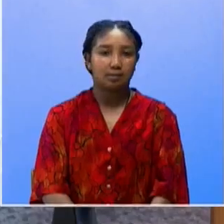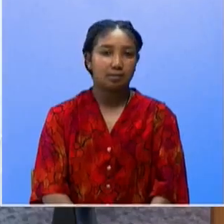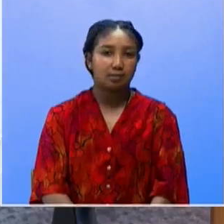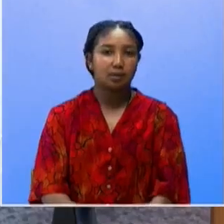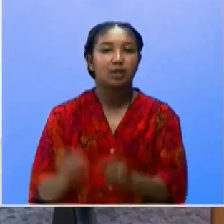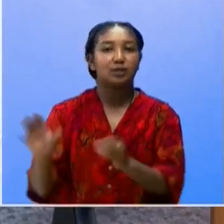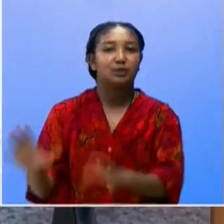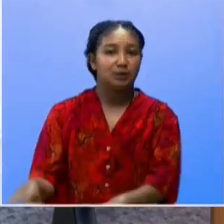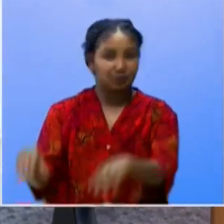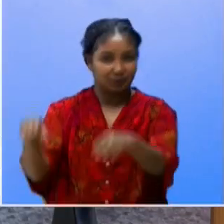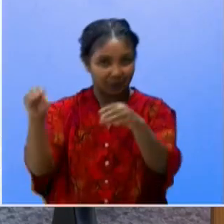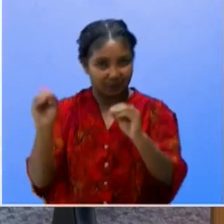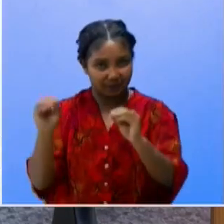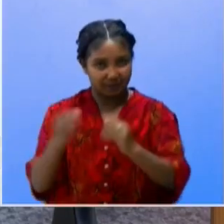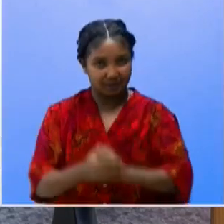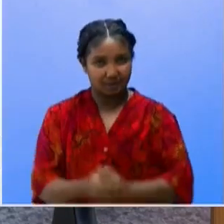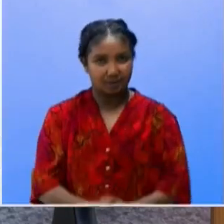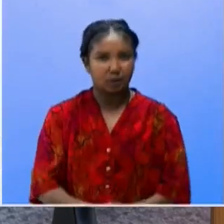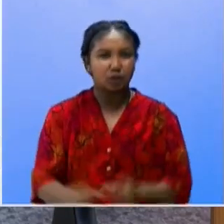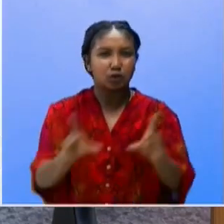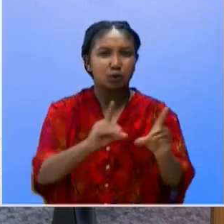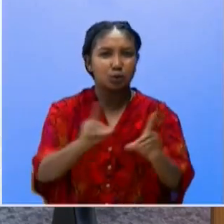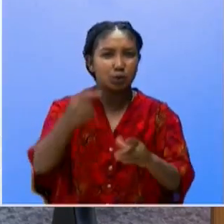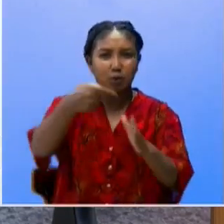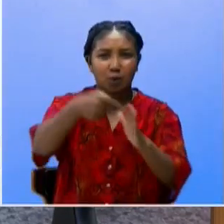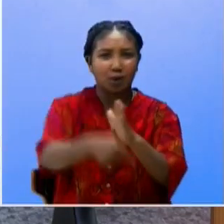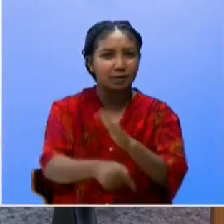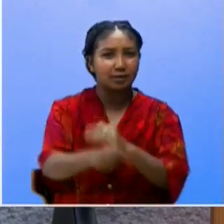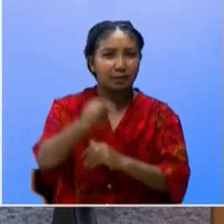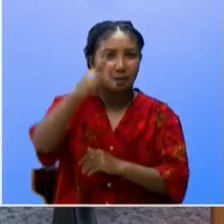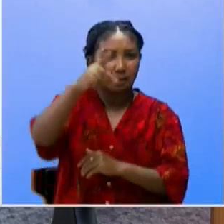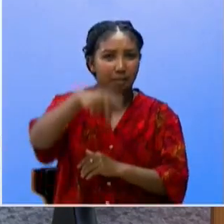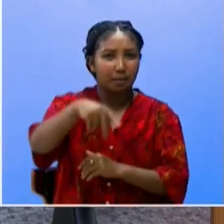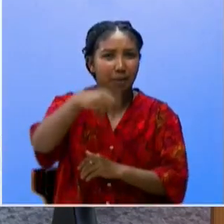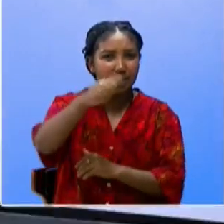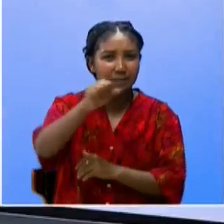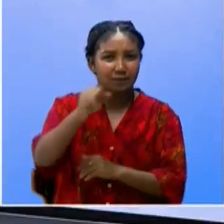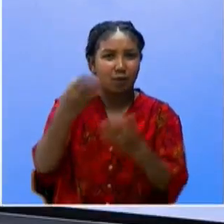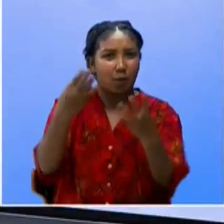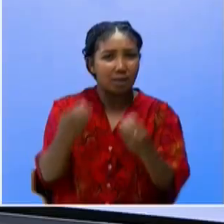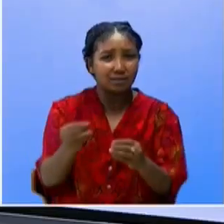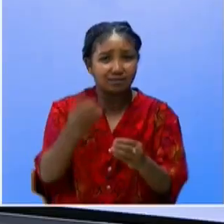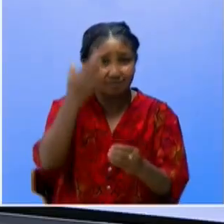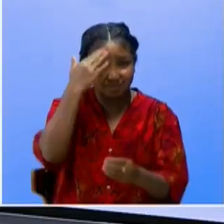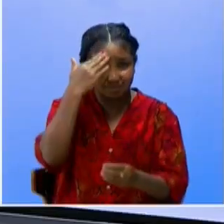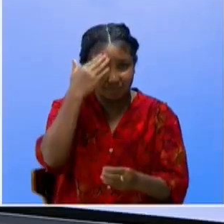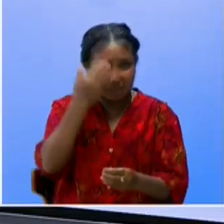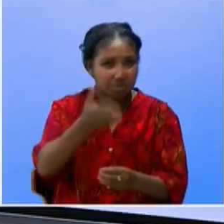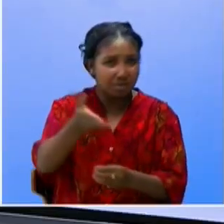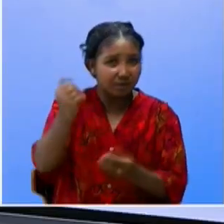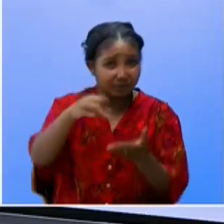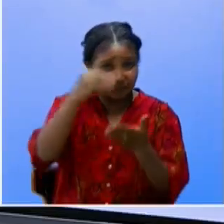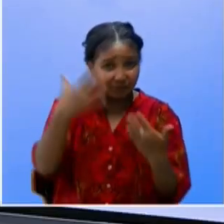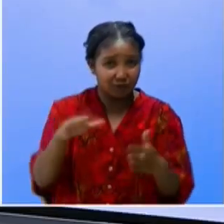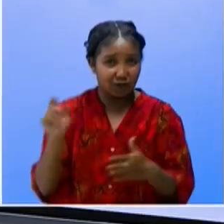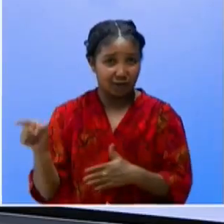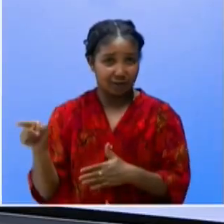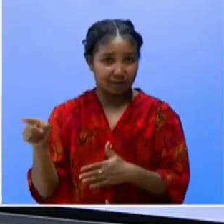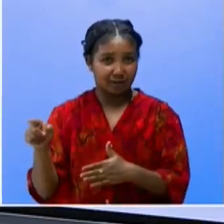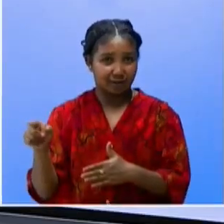The students, do you know what passive means? I hope you have some information about this